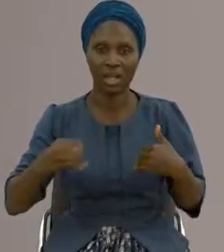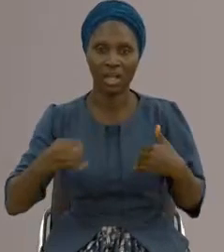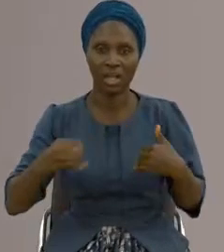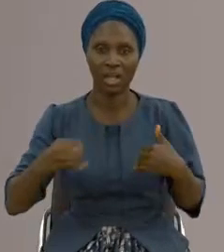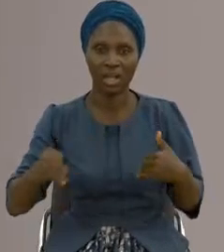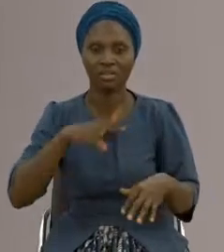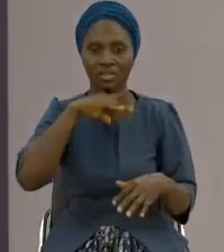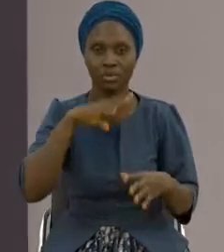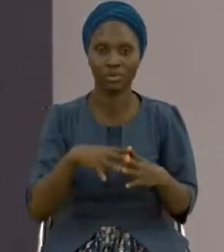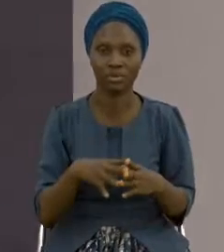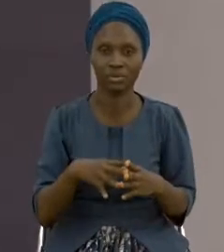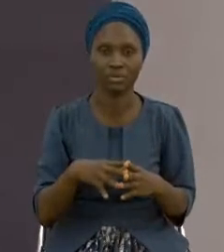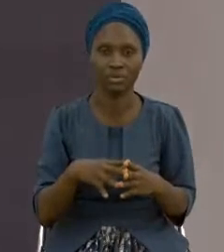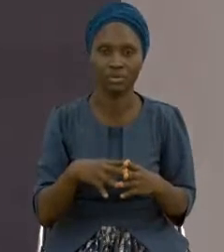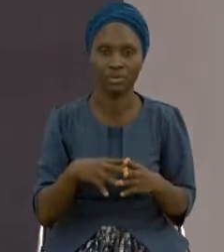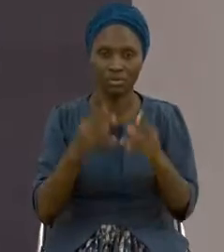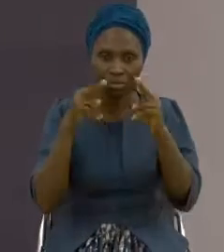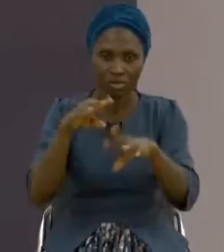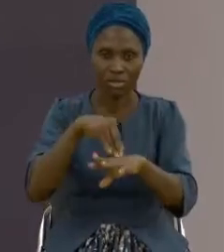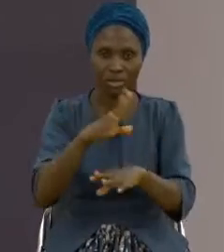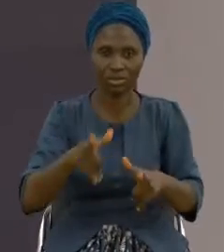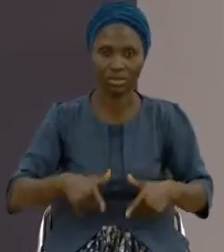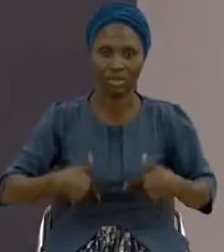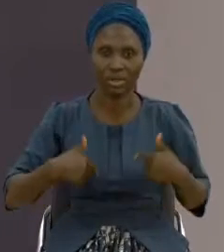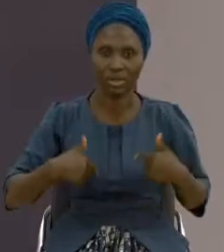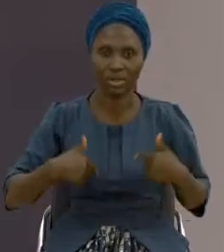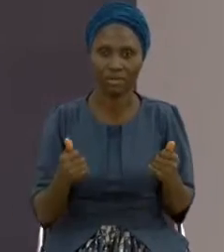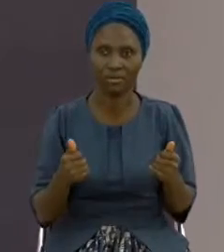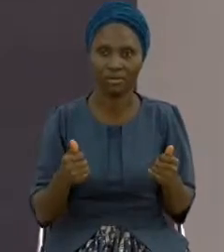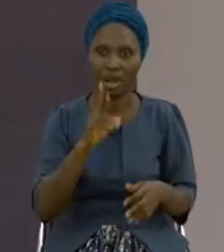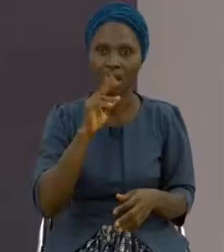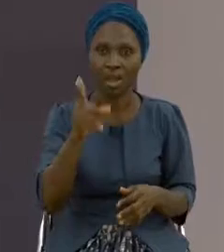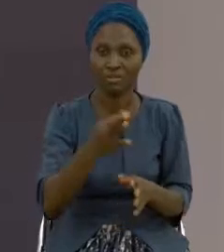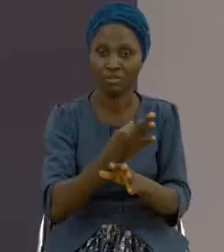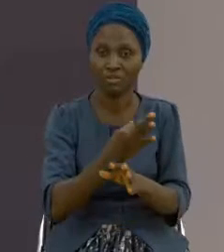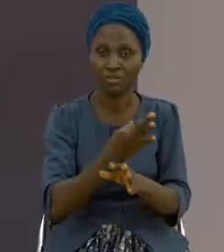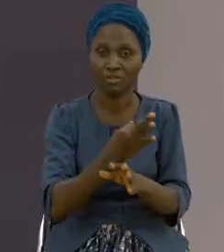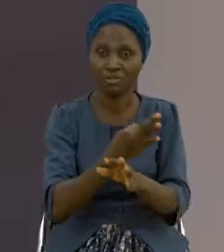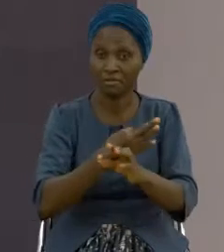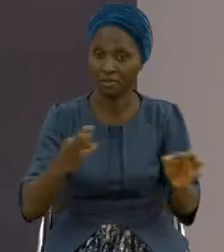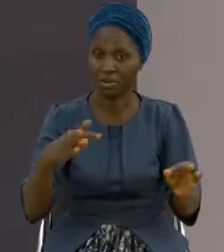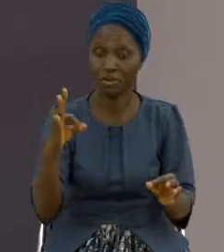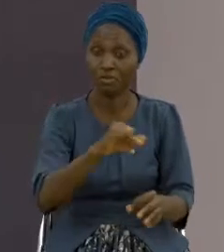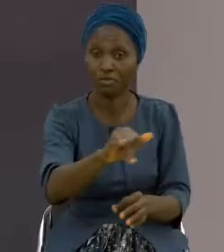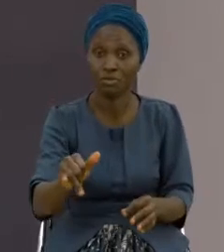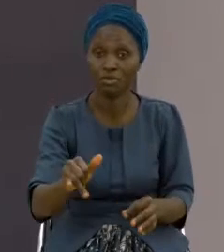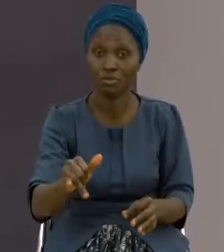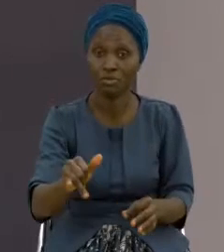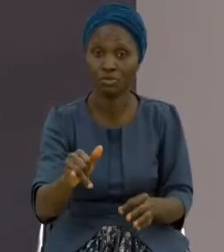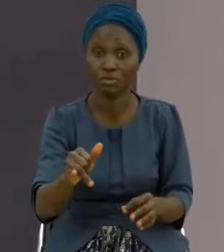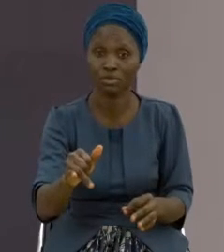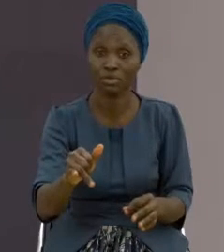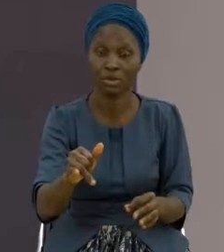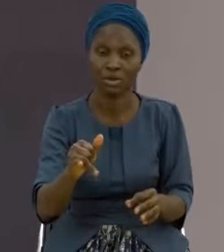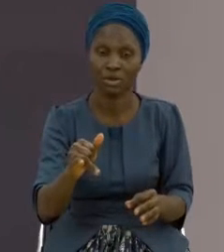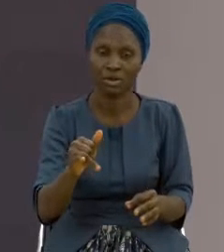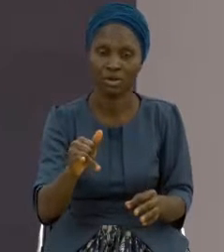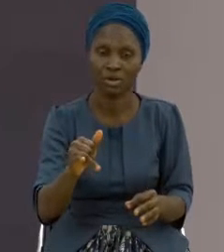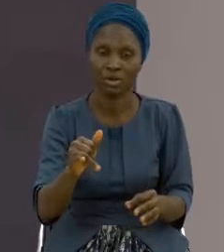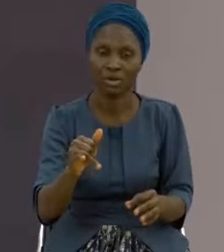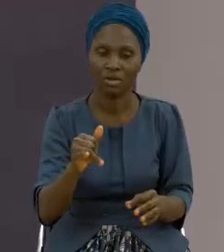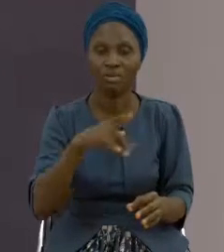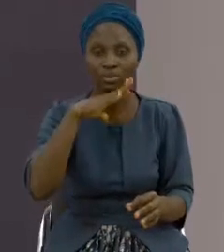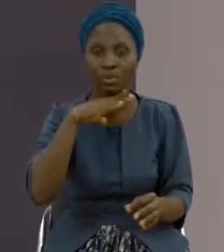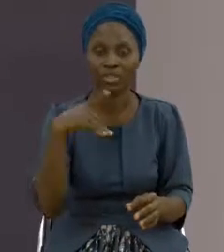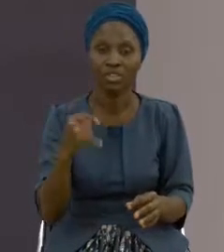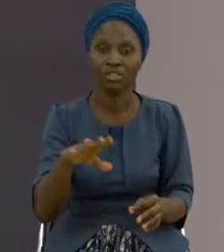you free of those spots? The spots we find in the world, the blemish